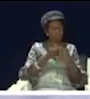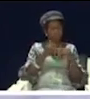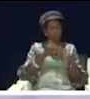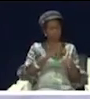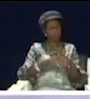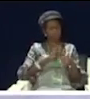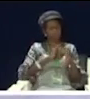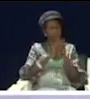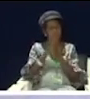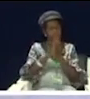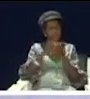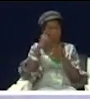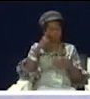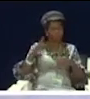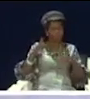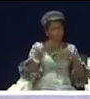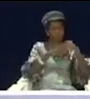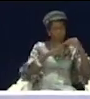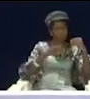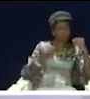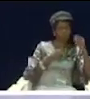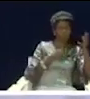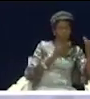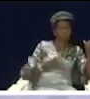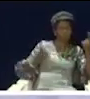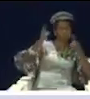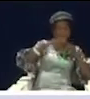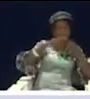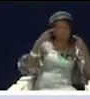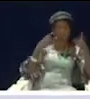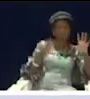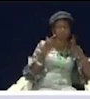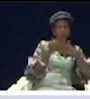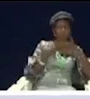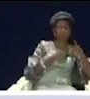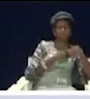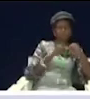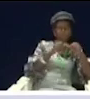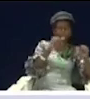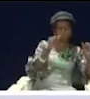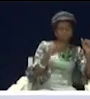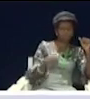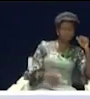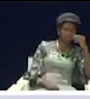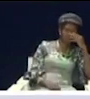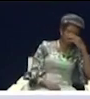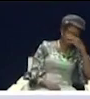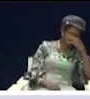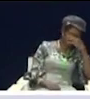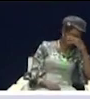be praying for you. We will wait till you finish before we continue.